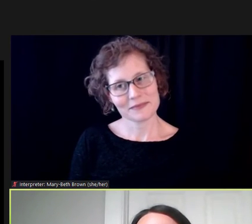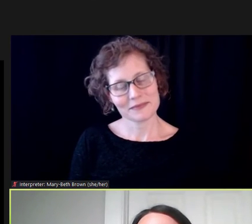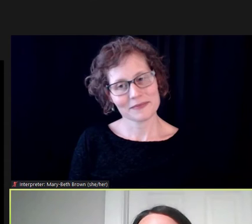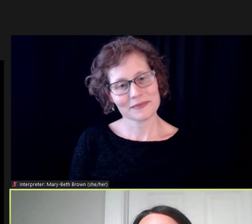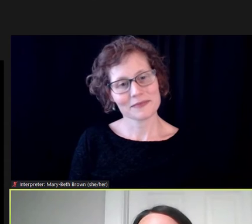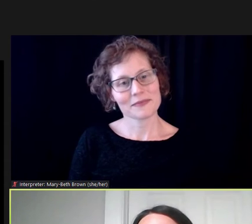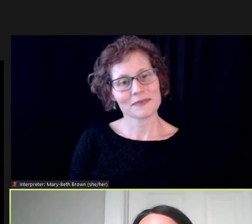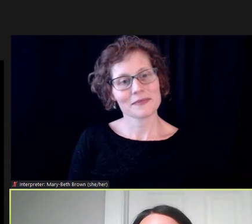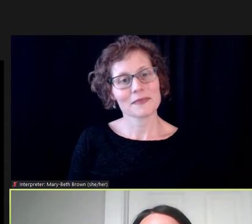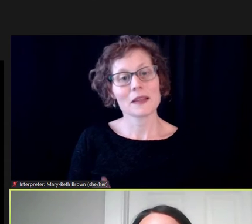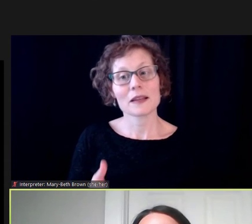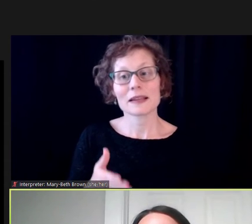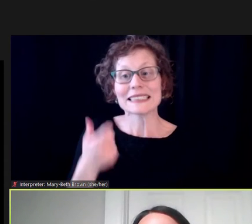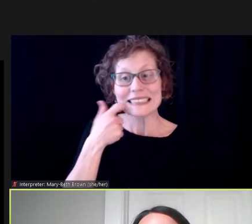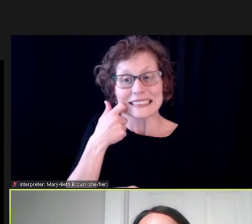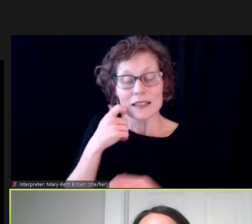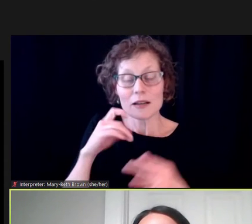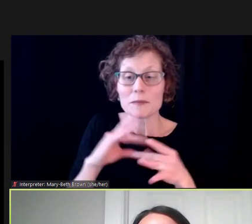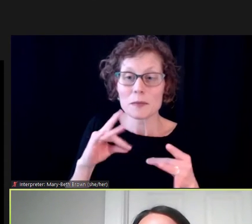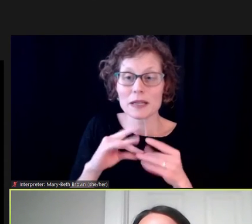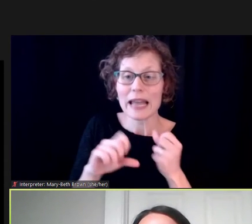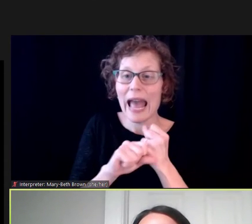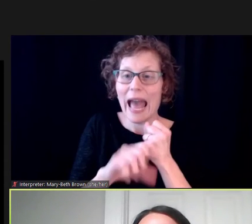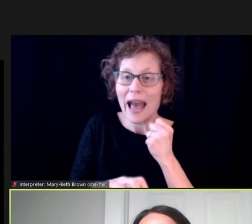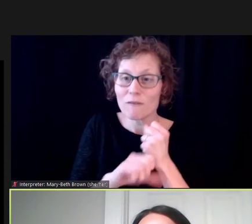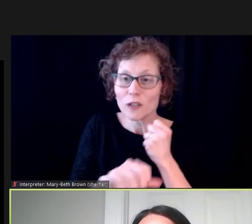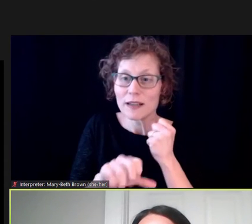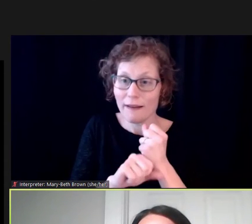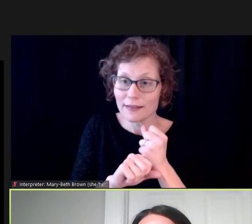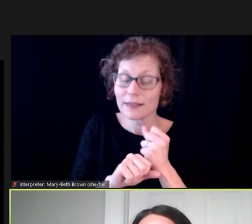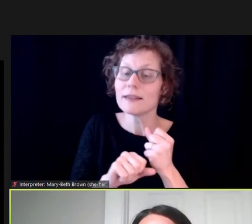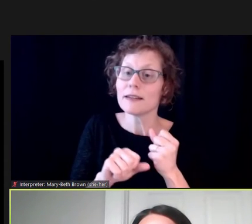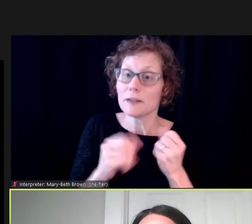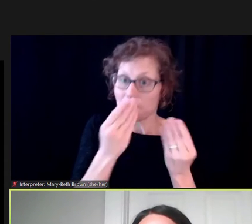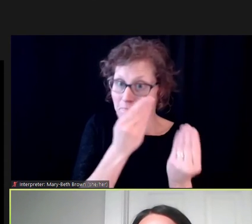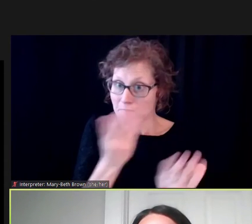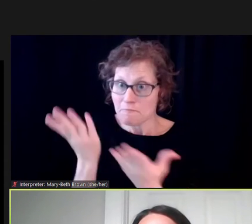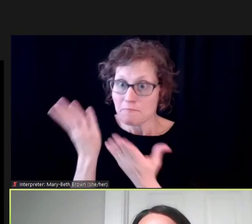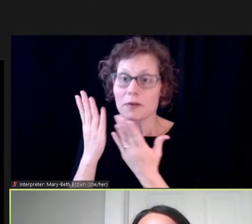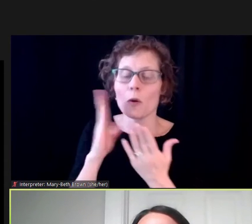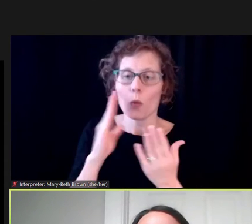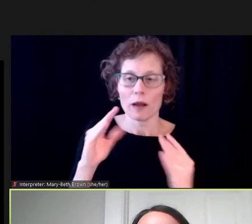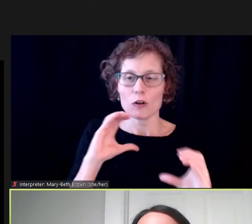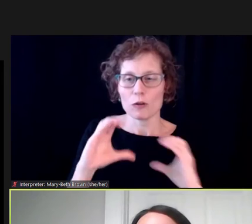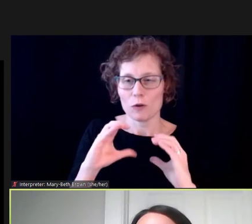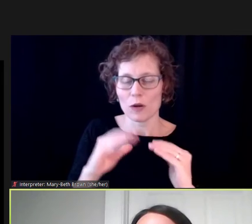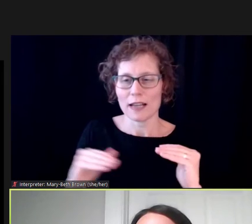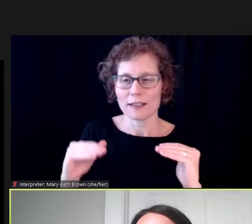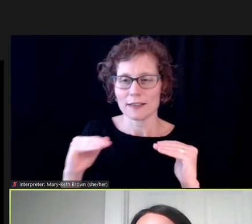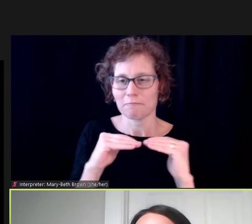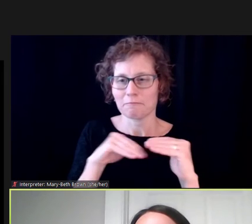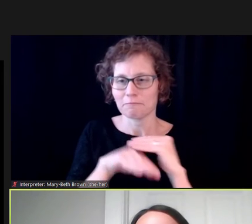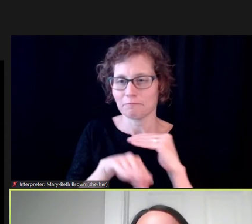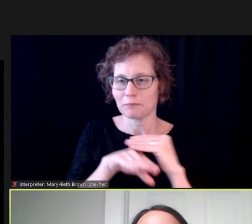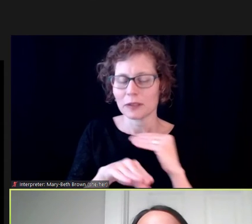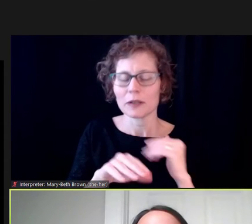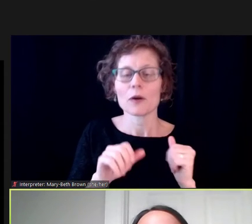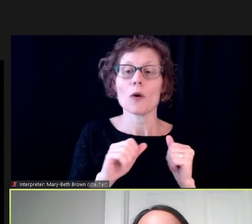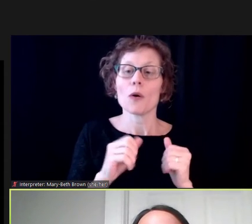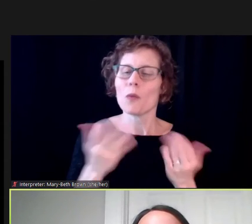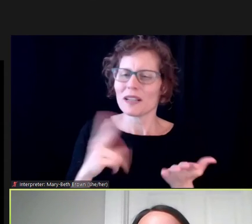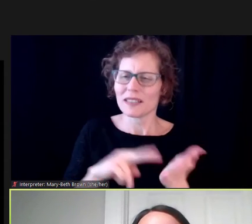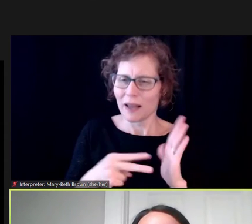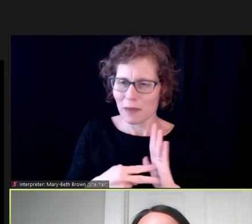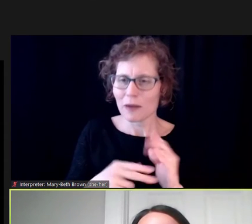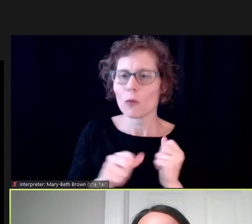So I talked about advertising for communication access, but what does that look like? On your advertisement, you want to include